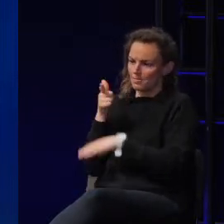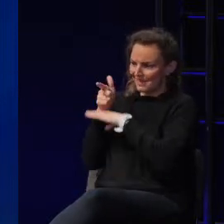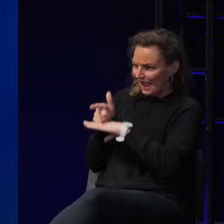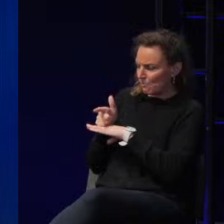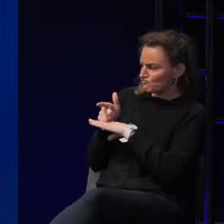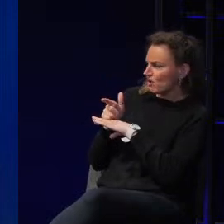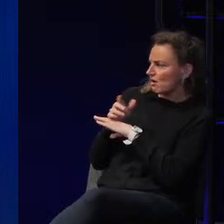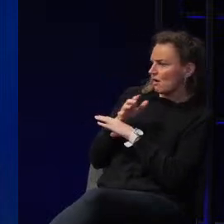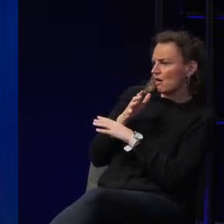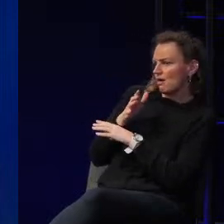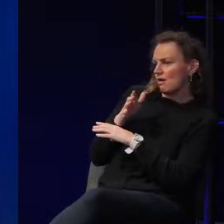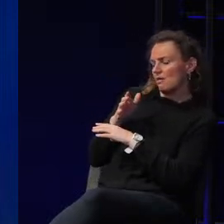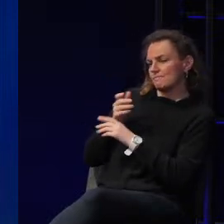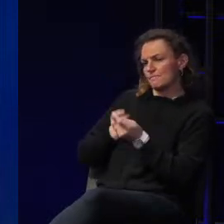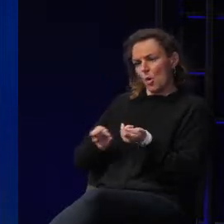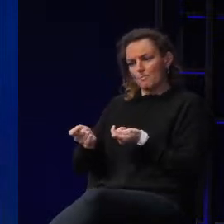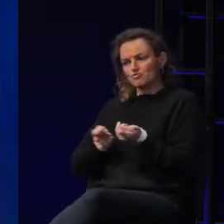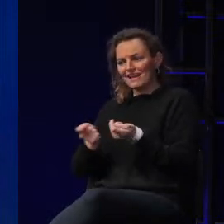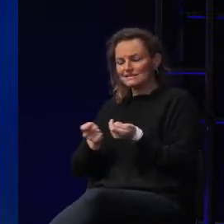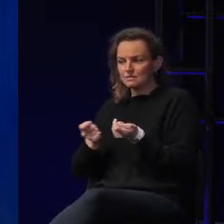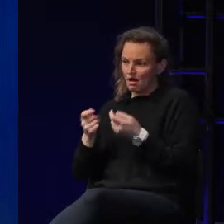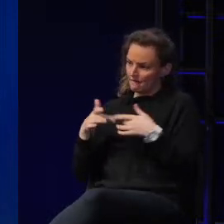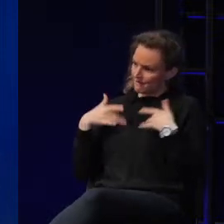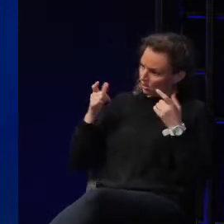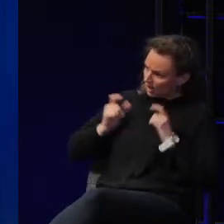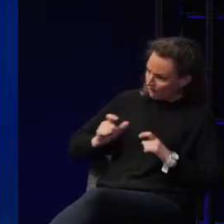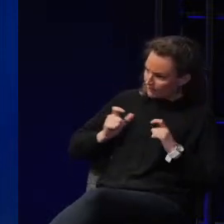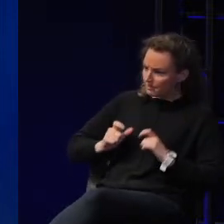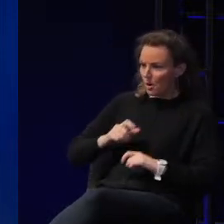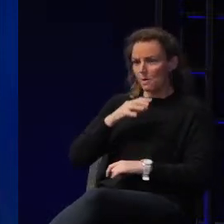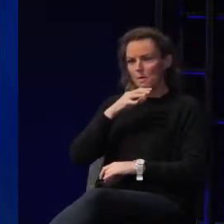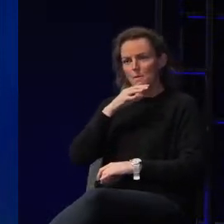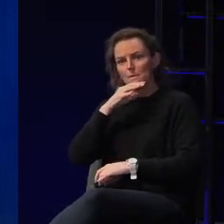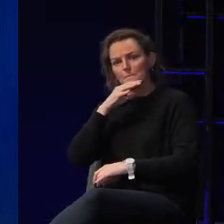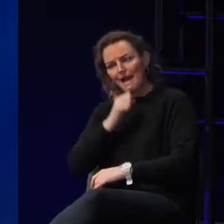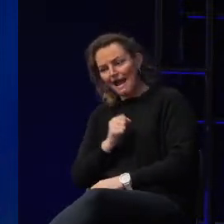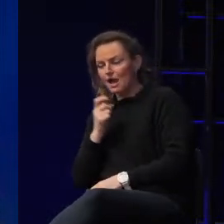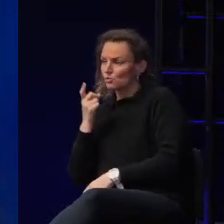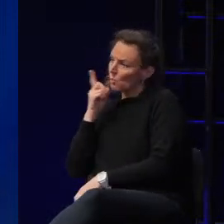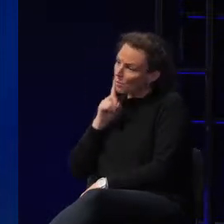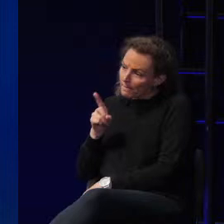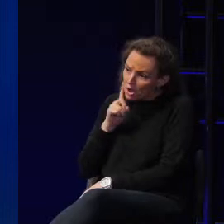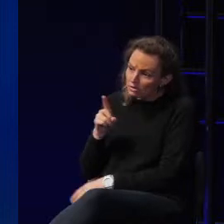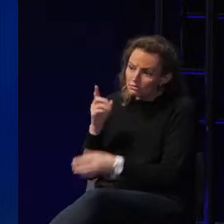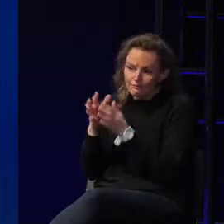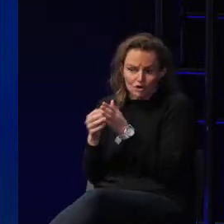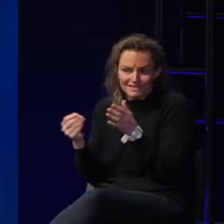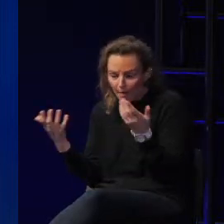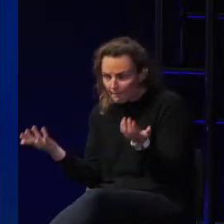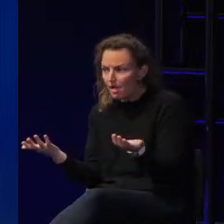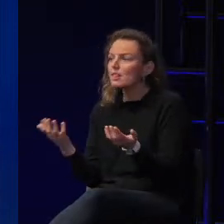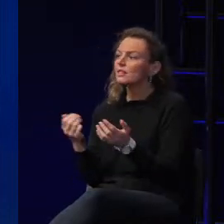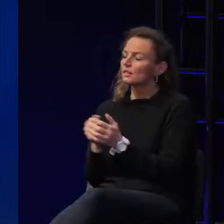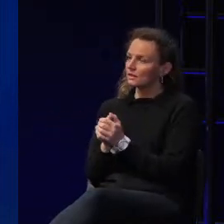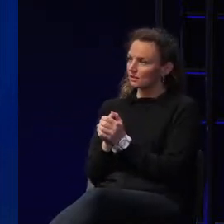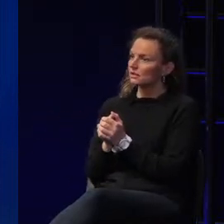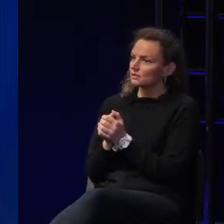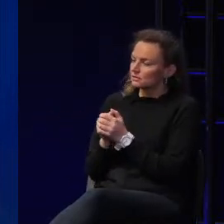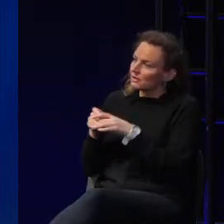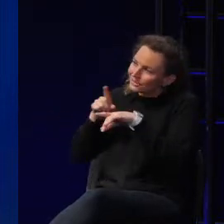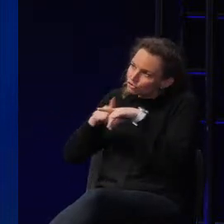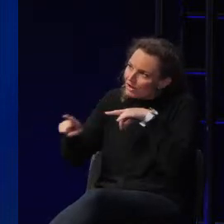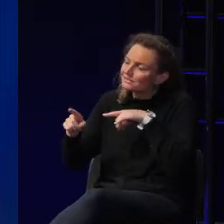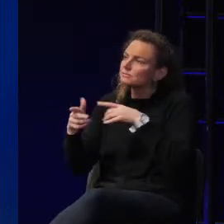whether it would make people feel more comfortable if the operators were women, for example. So, I try to